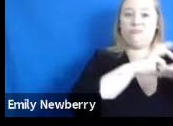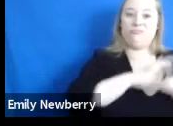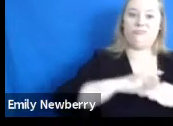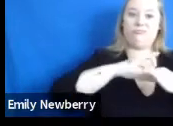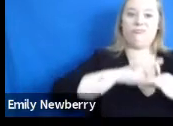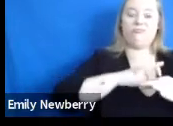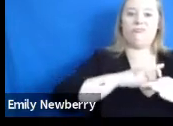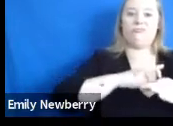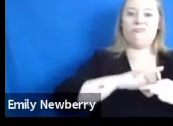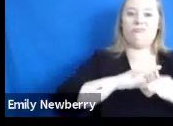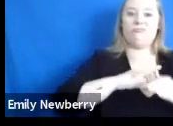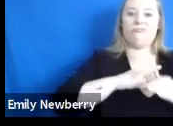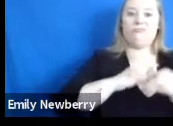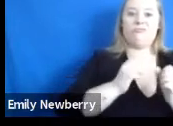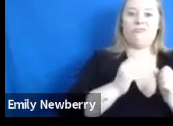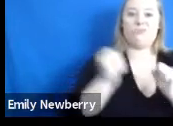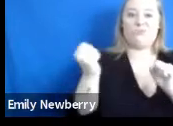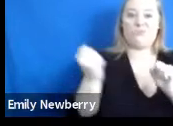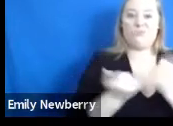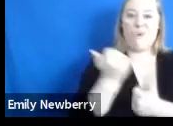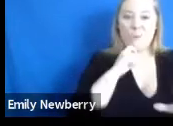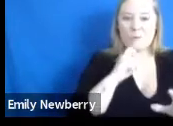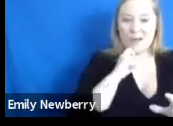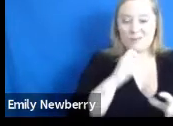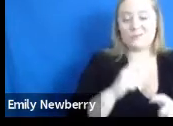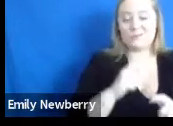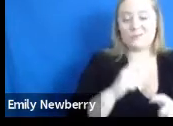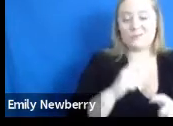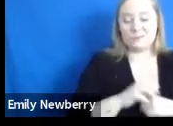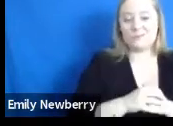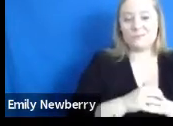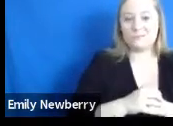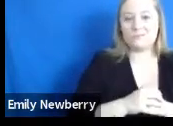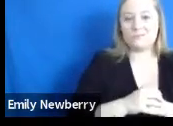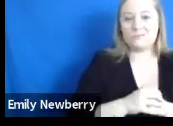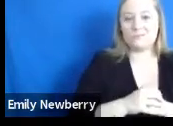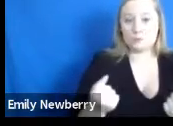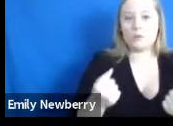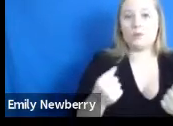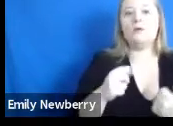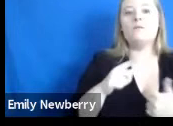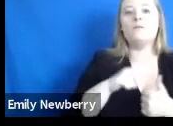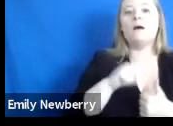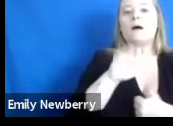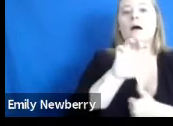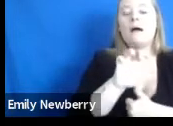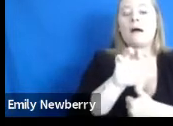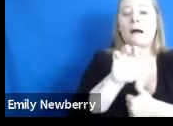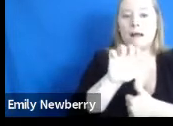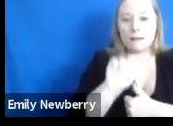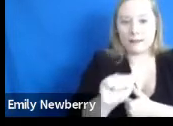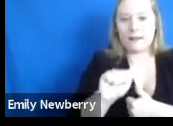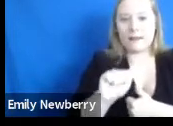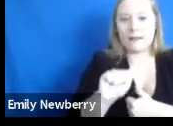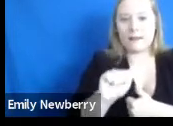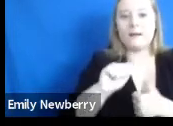for almost all the metals. The strongest was for calcium with 96%. Arsenic was